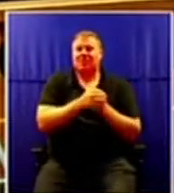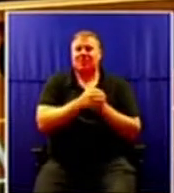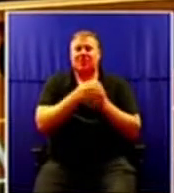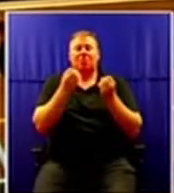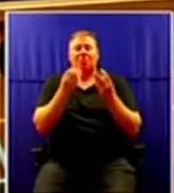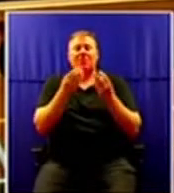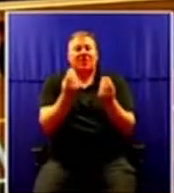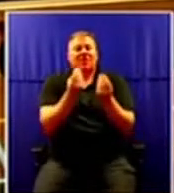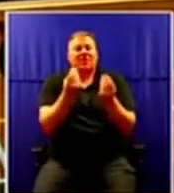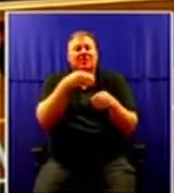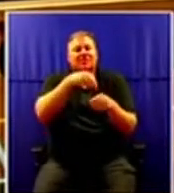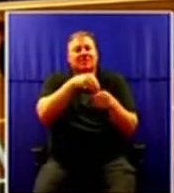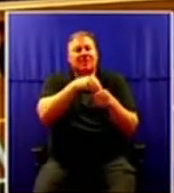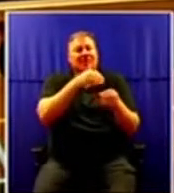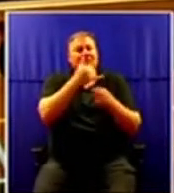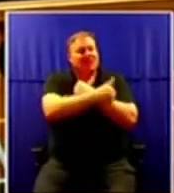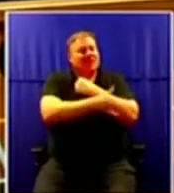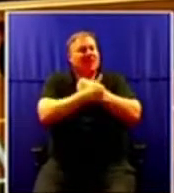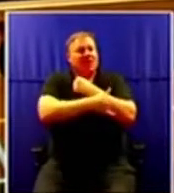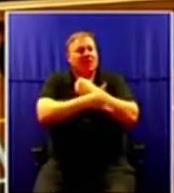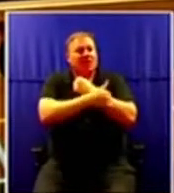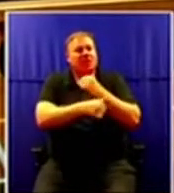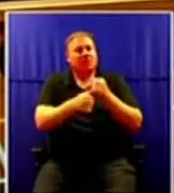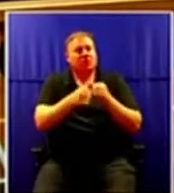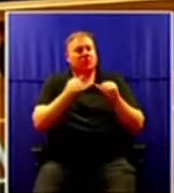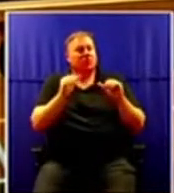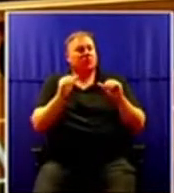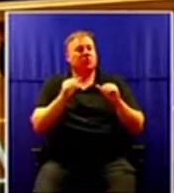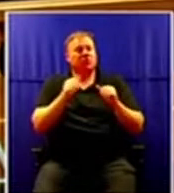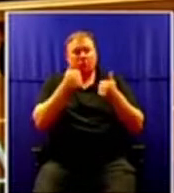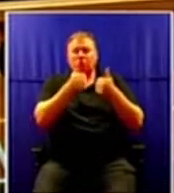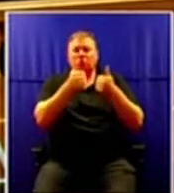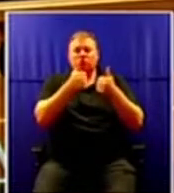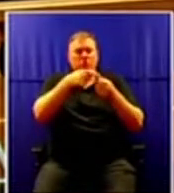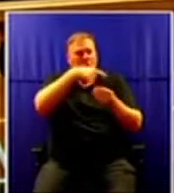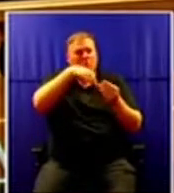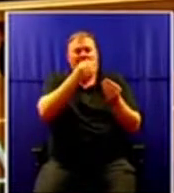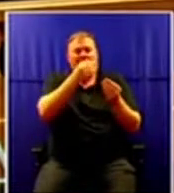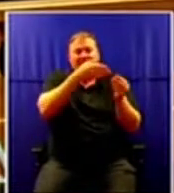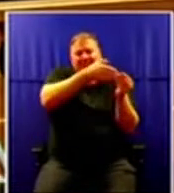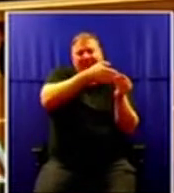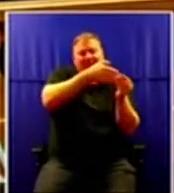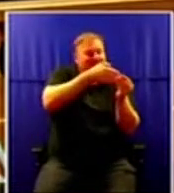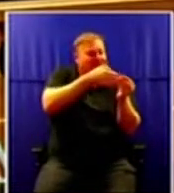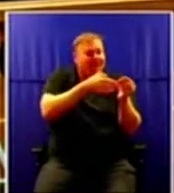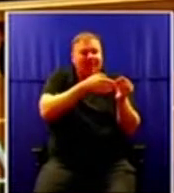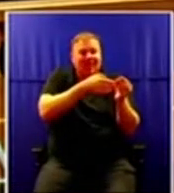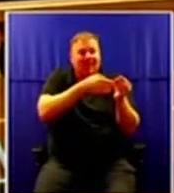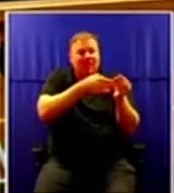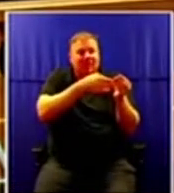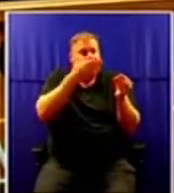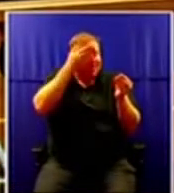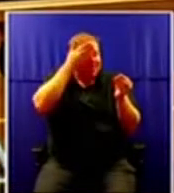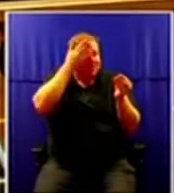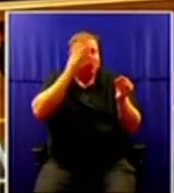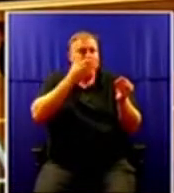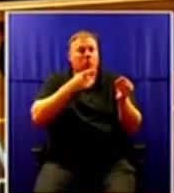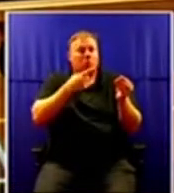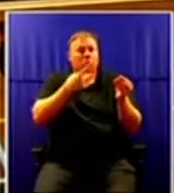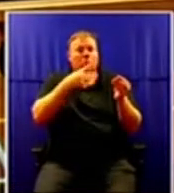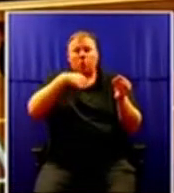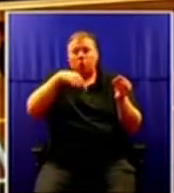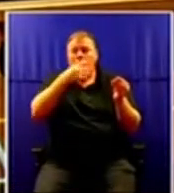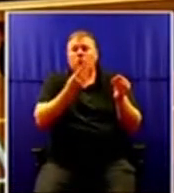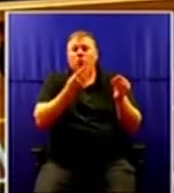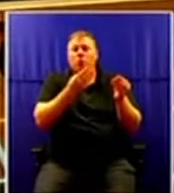have as a nation and as a country. We focus and spend a lot